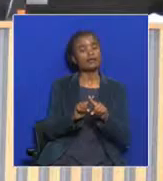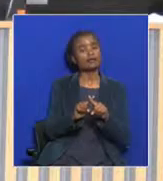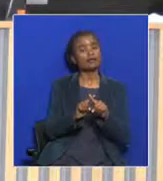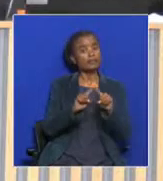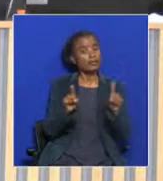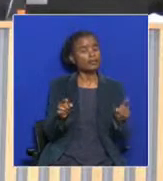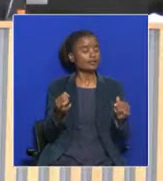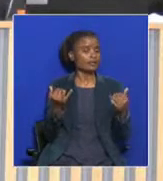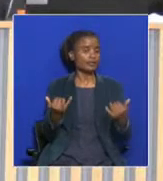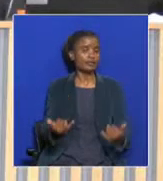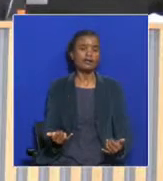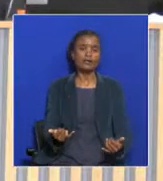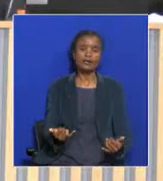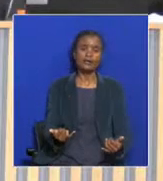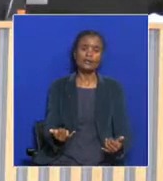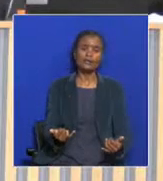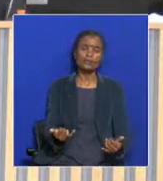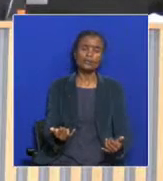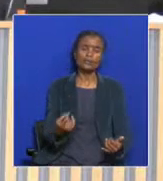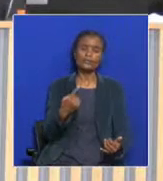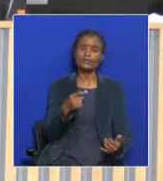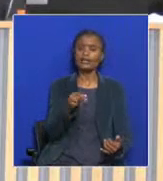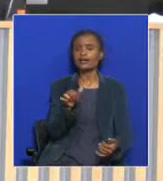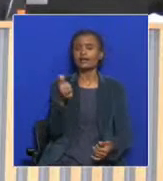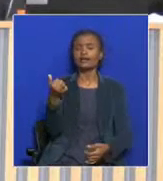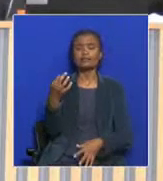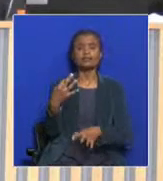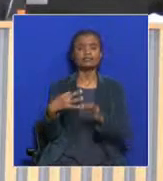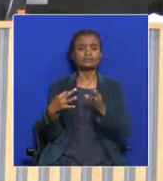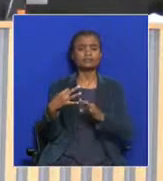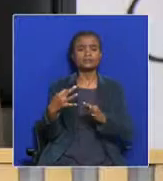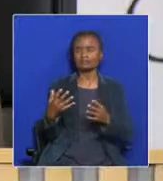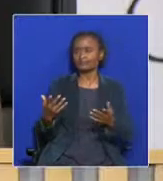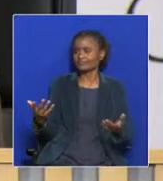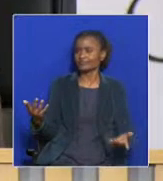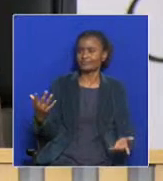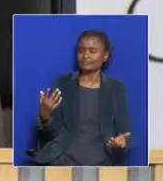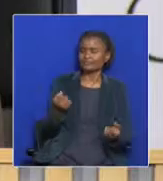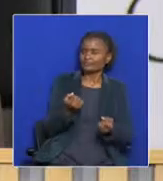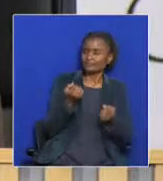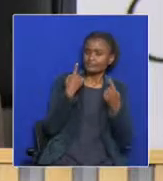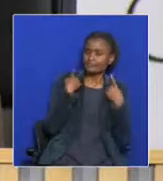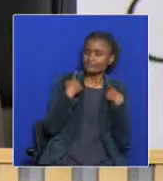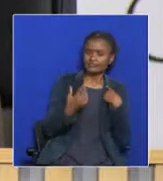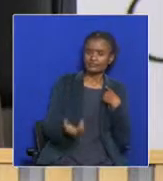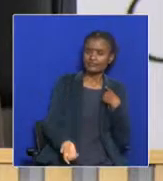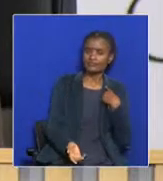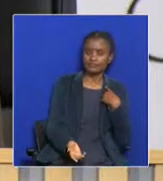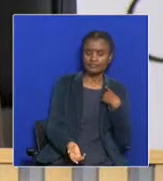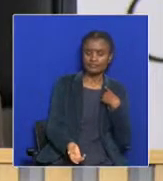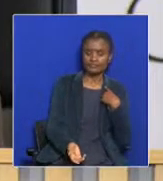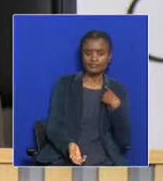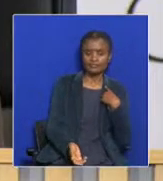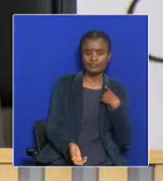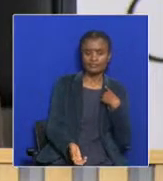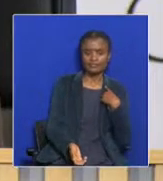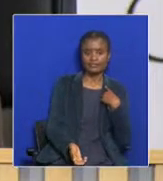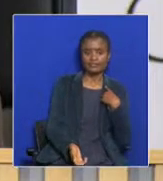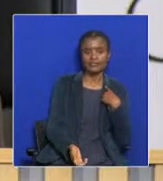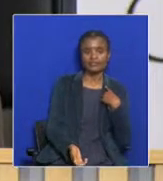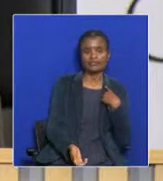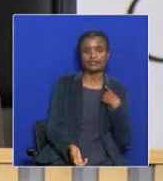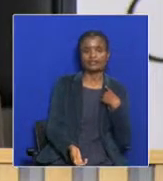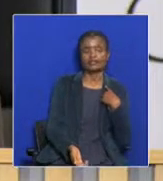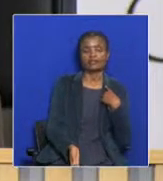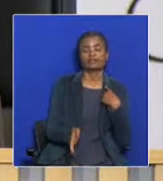giving some other explanation, the logic of which I simply do not understand. okay, my point, I think, in essence, Chair,